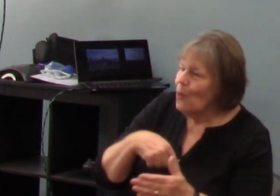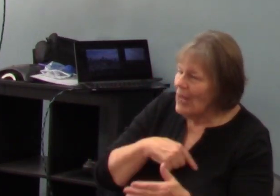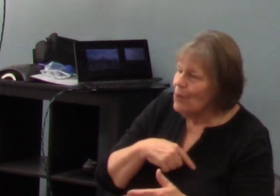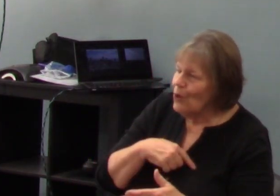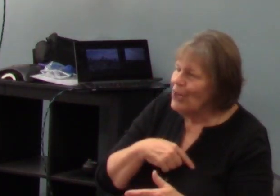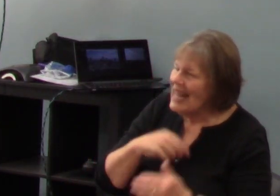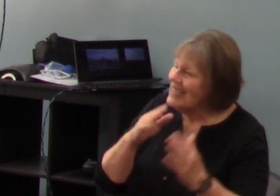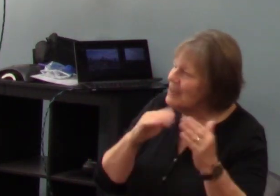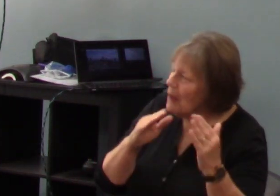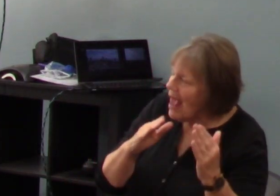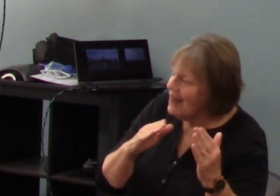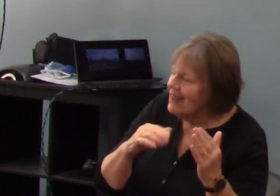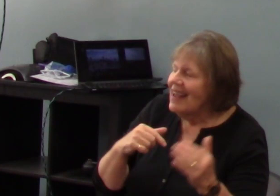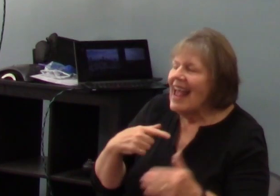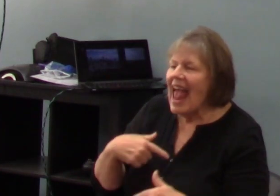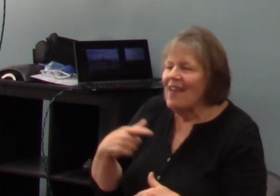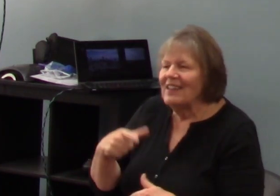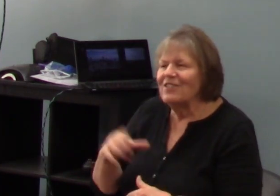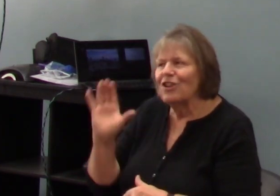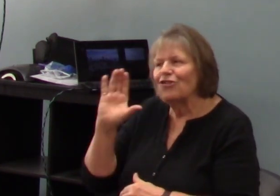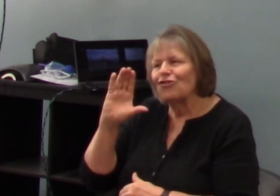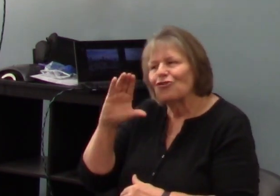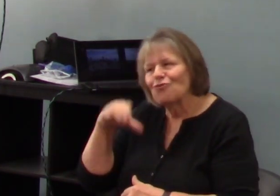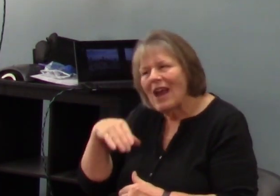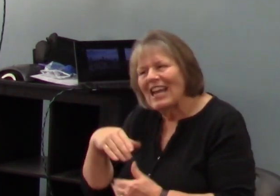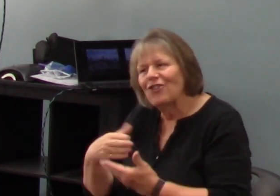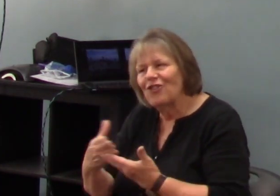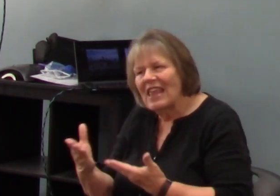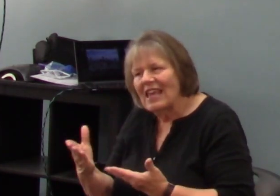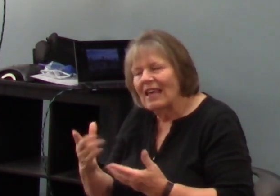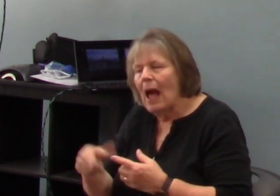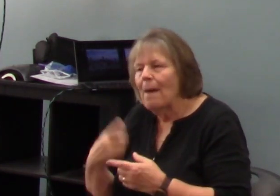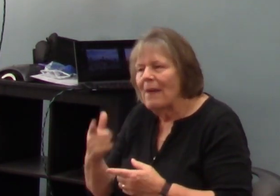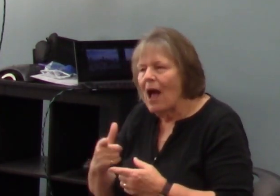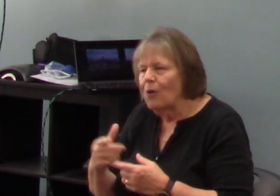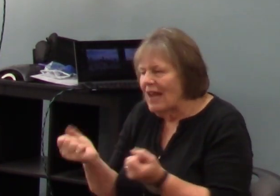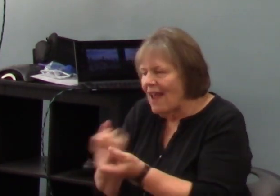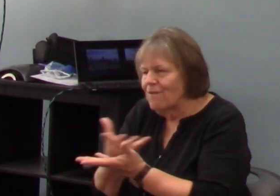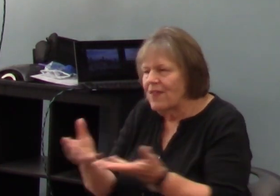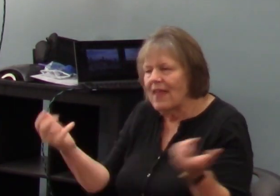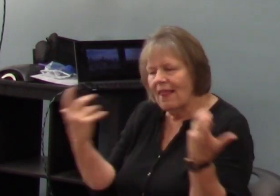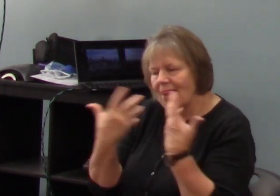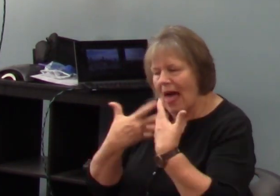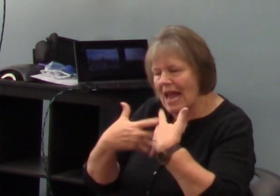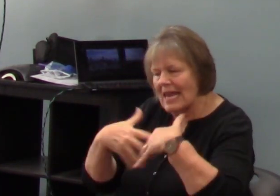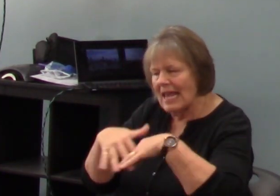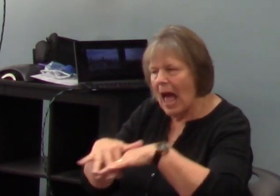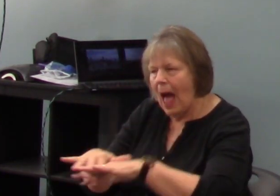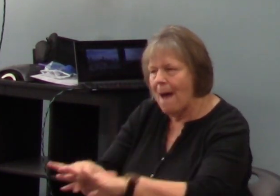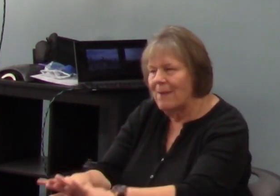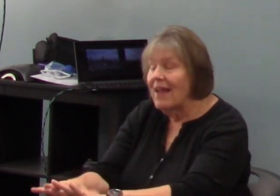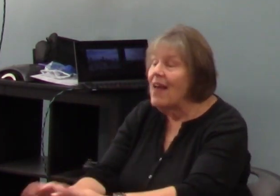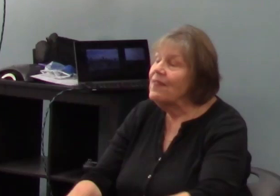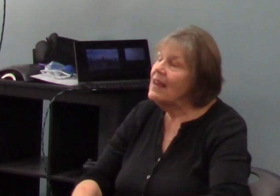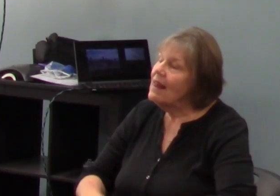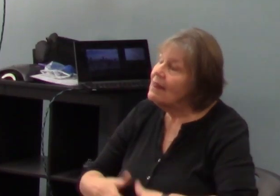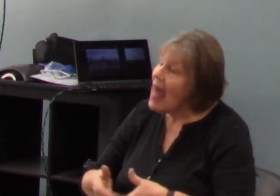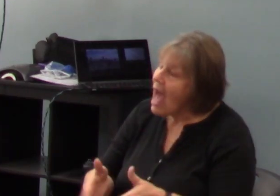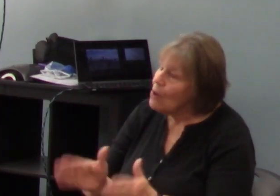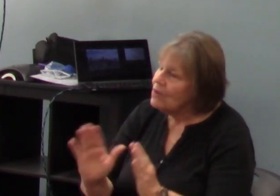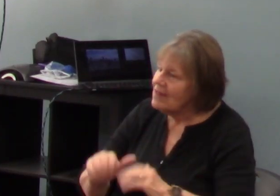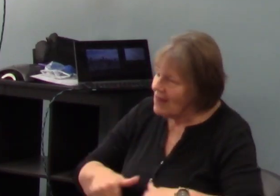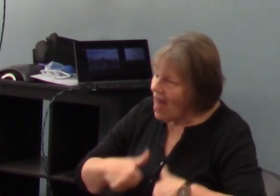feature about these properties lining up in such a way, it actually allows for life to exist. It seems that there's a purpose behind